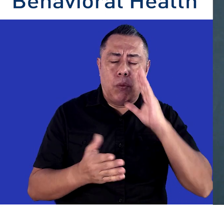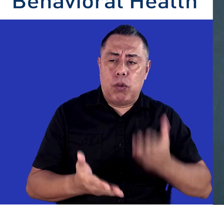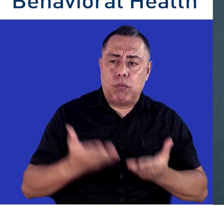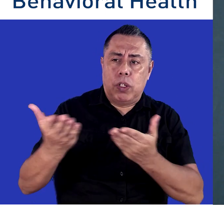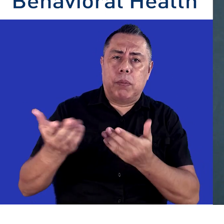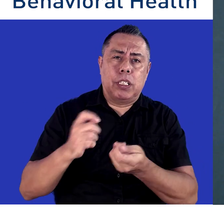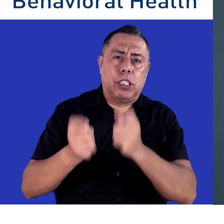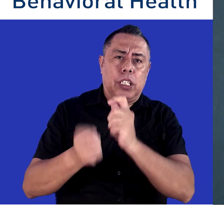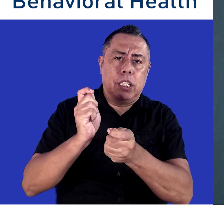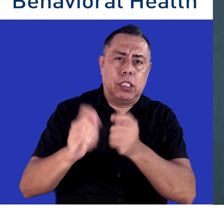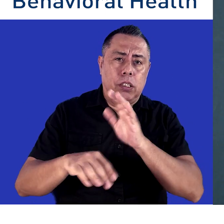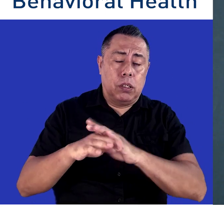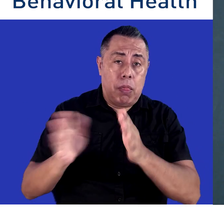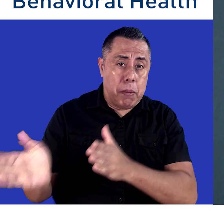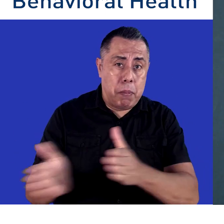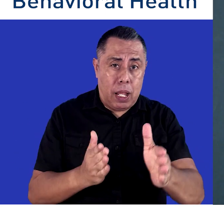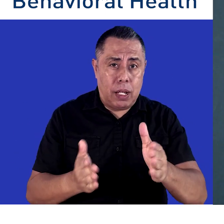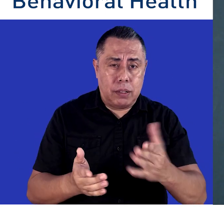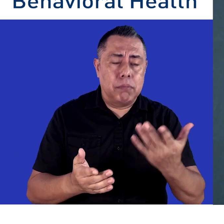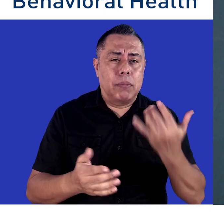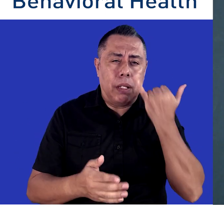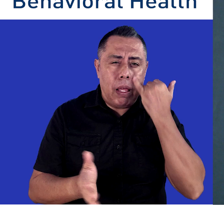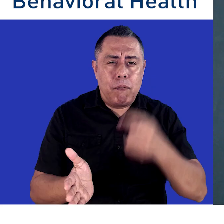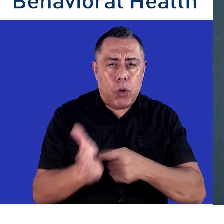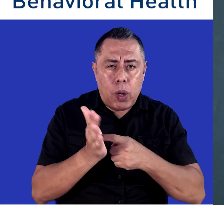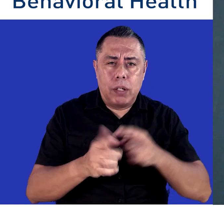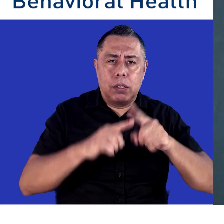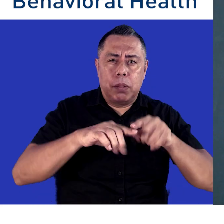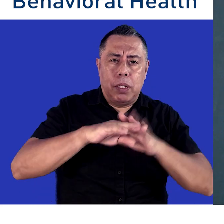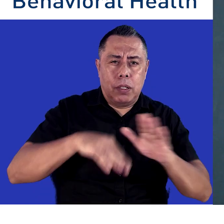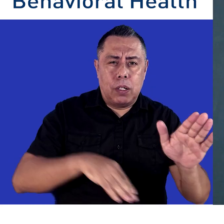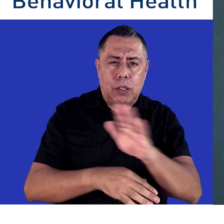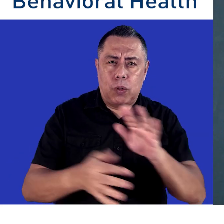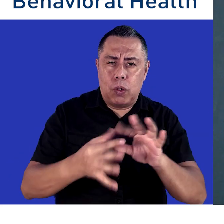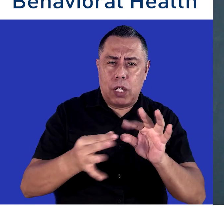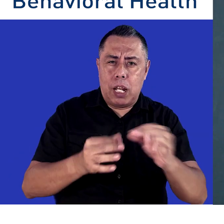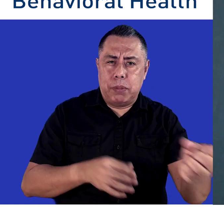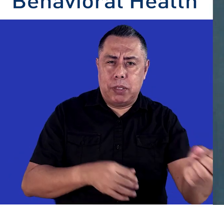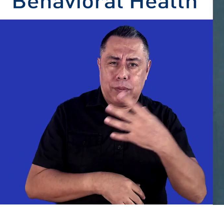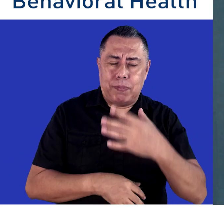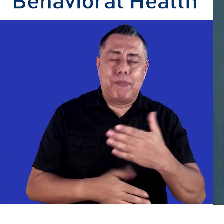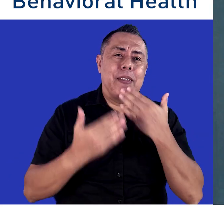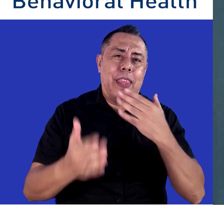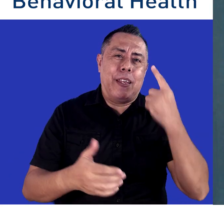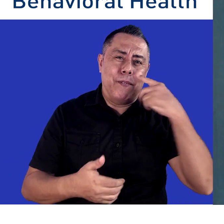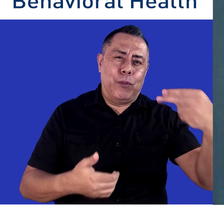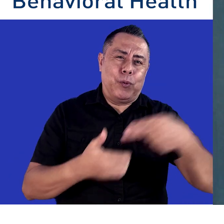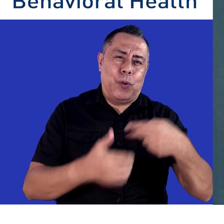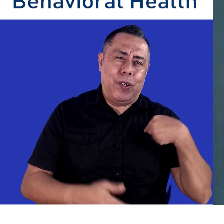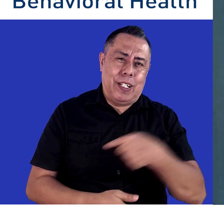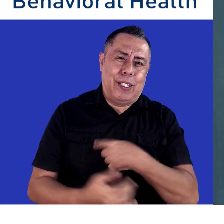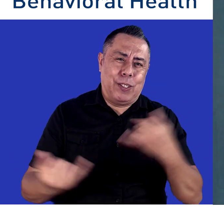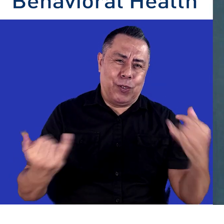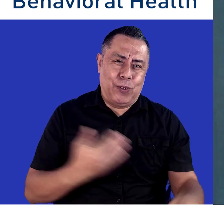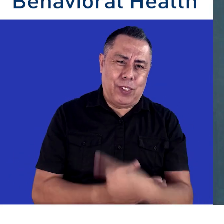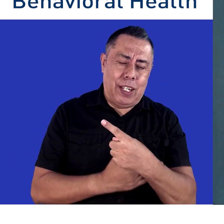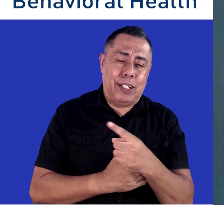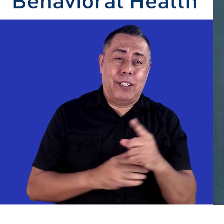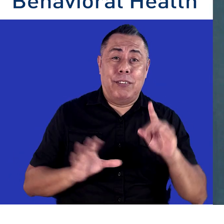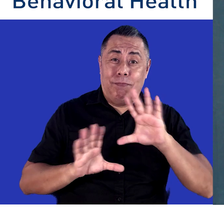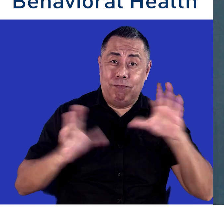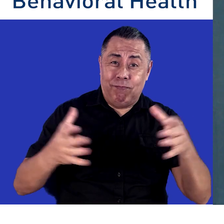draft plan if necessary based on the comments received. Thank you for joining us